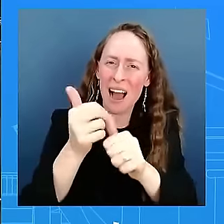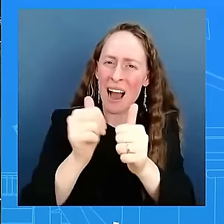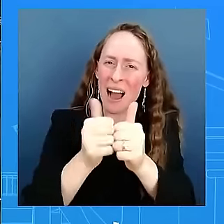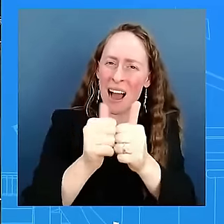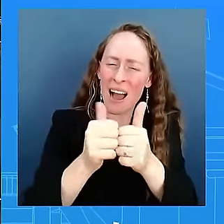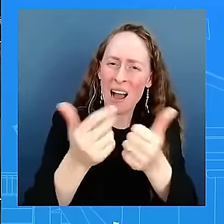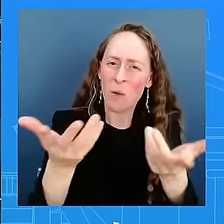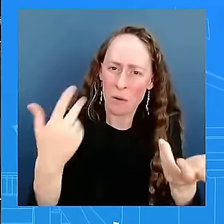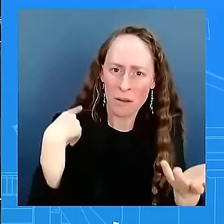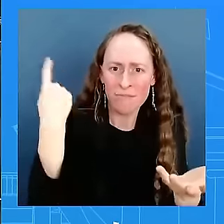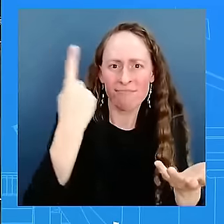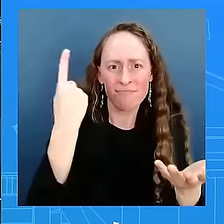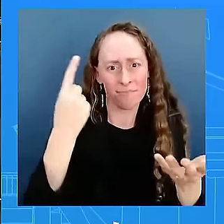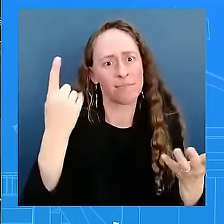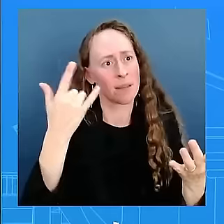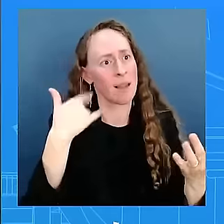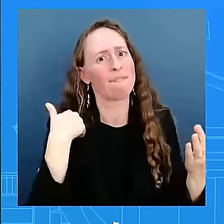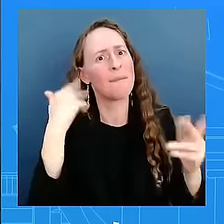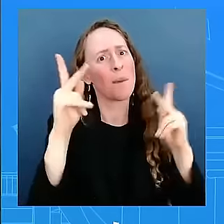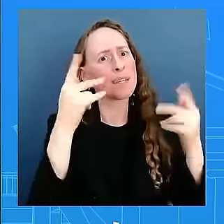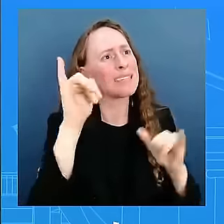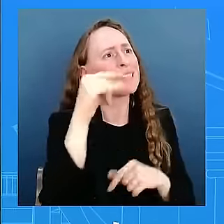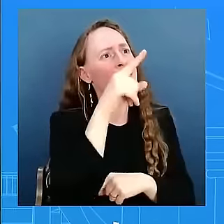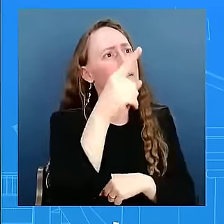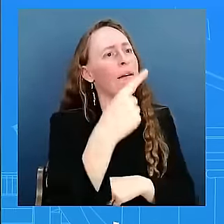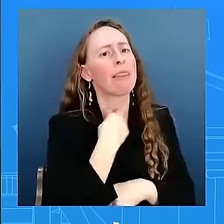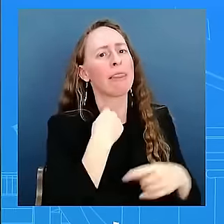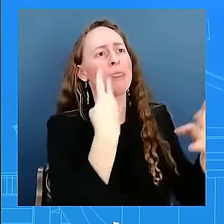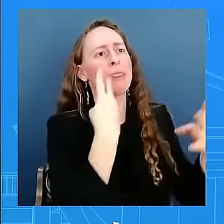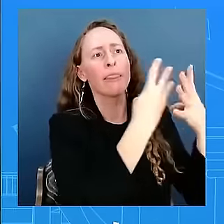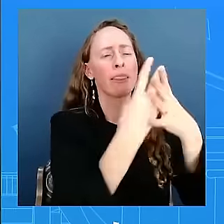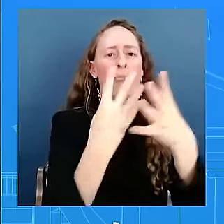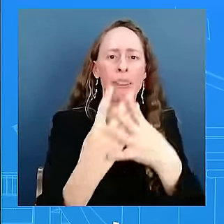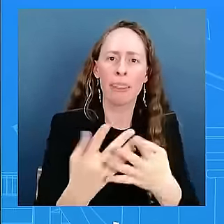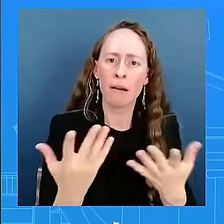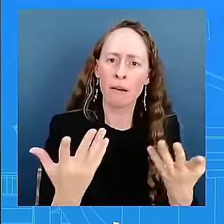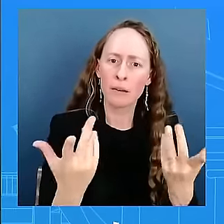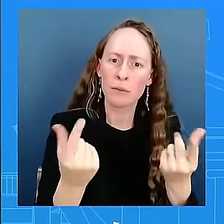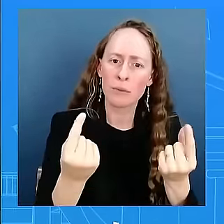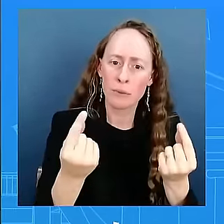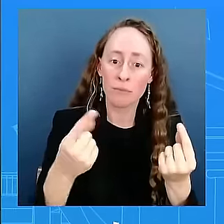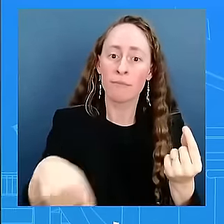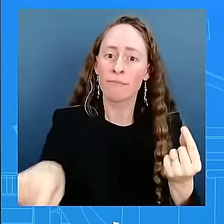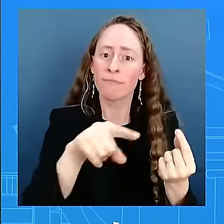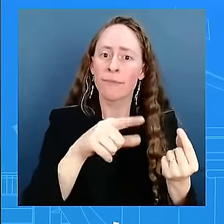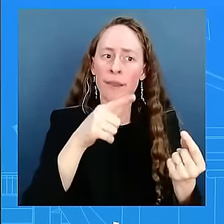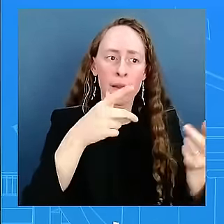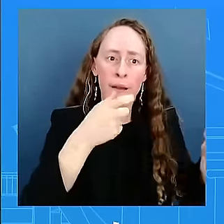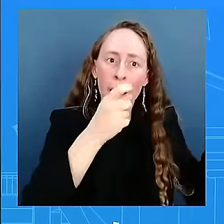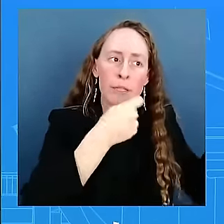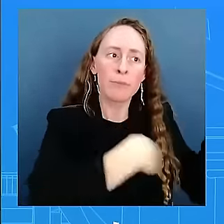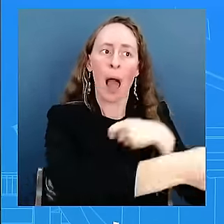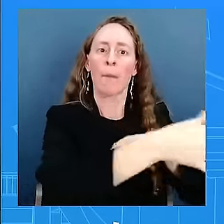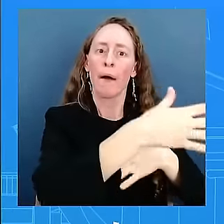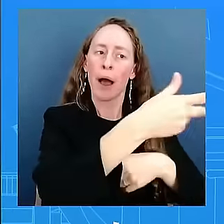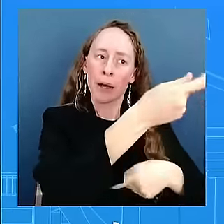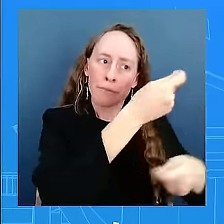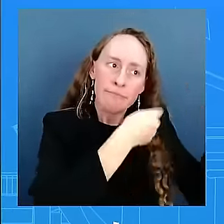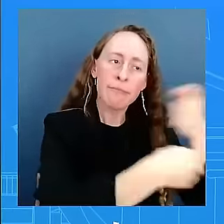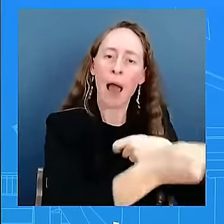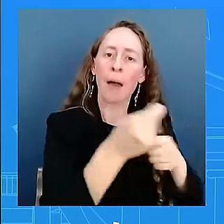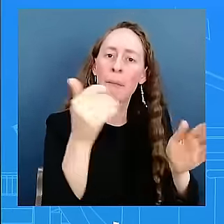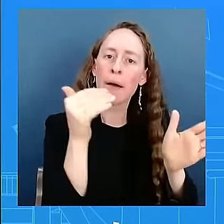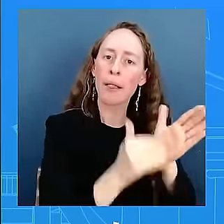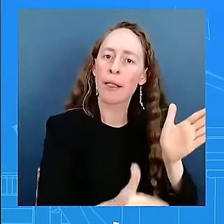convicted criminals, including a murderer? Look, it's a fair question. It's a question that we grapple with every time that we look at the hard decisions involved in one of